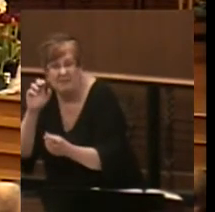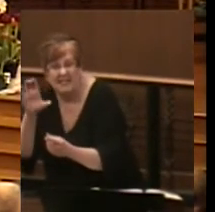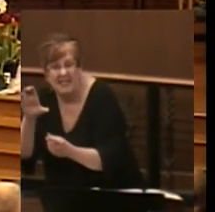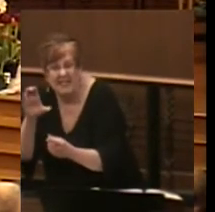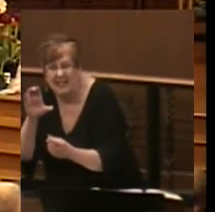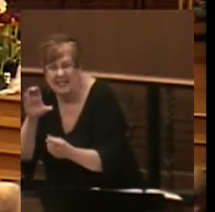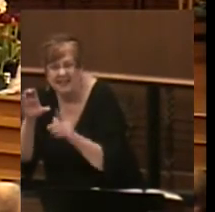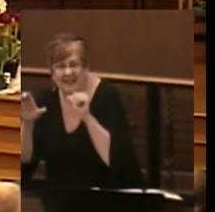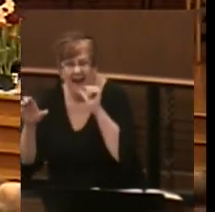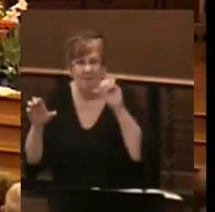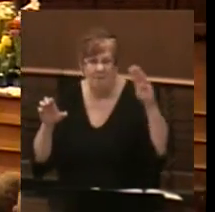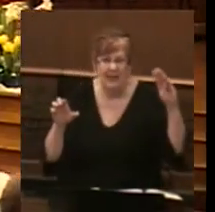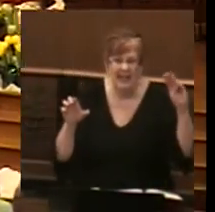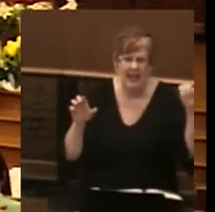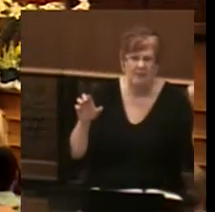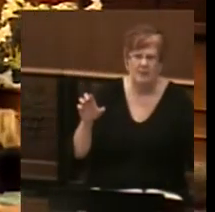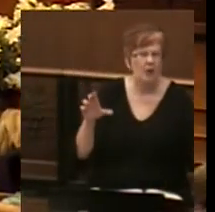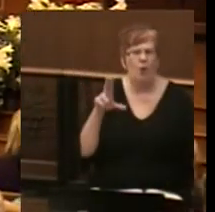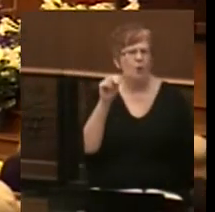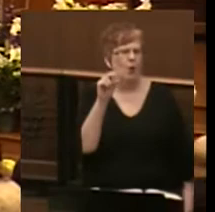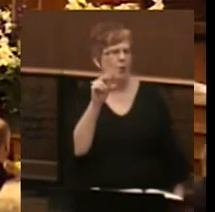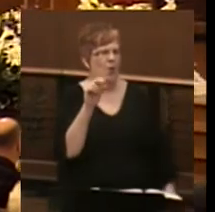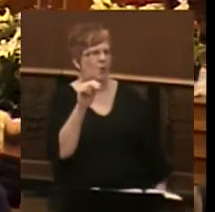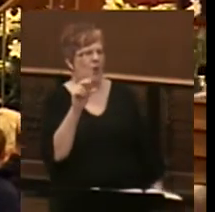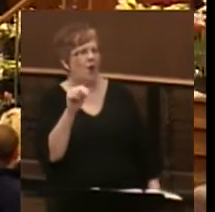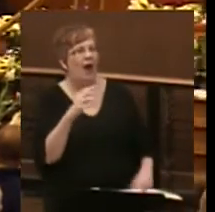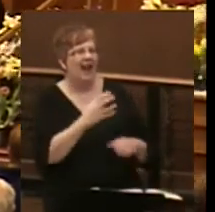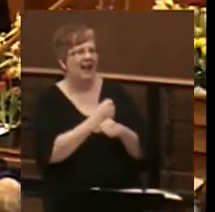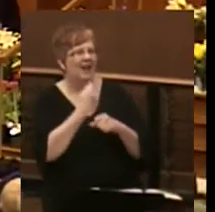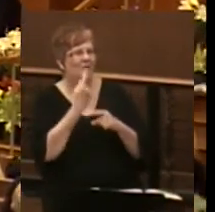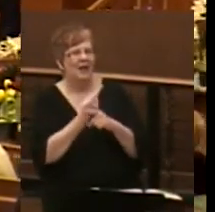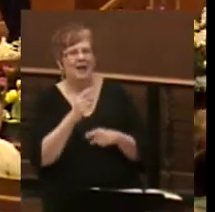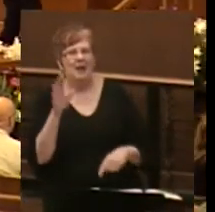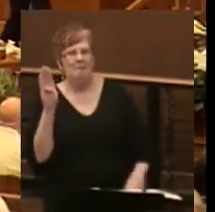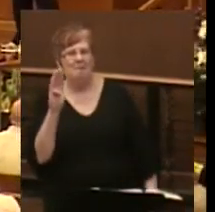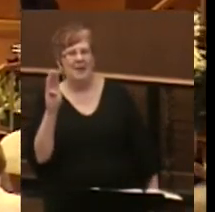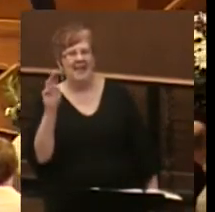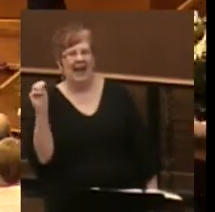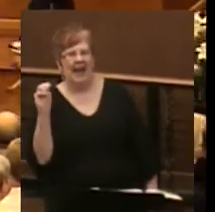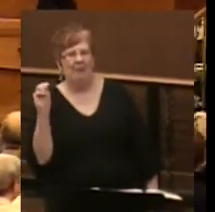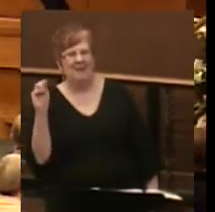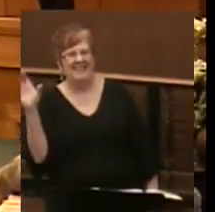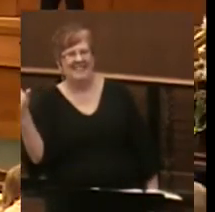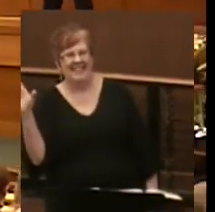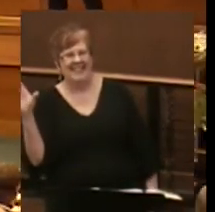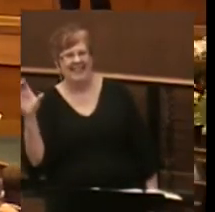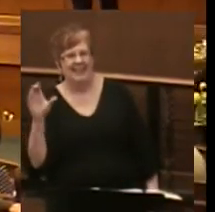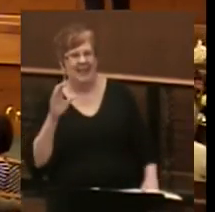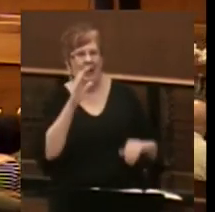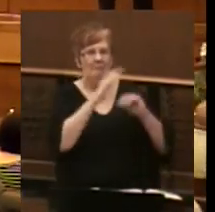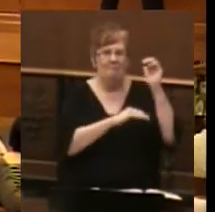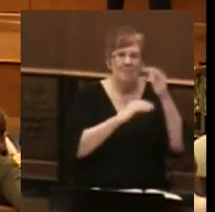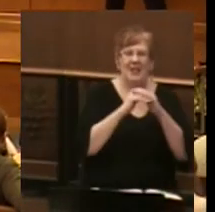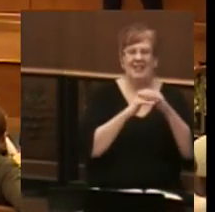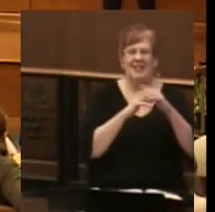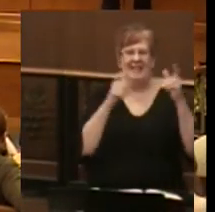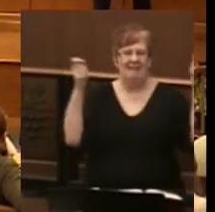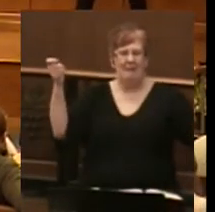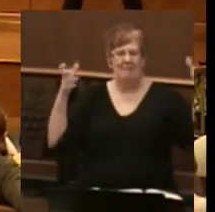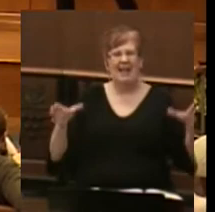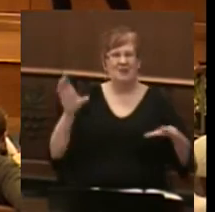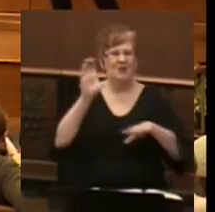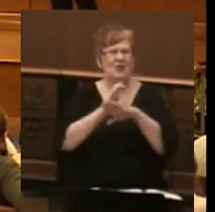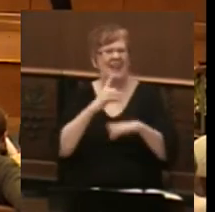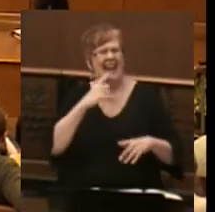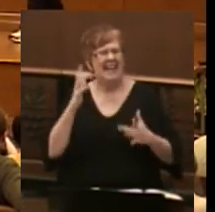DMC? No. I got it right. BMC. Building the Master's Church. Can